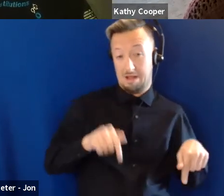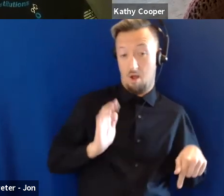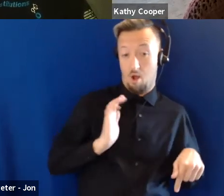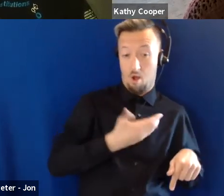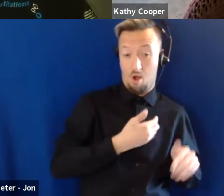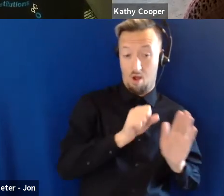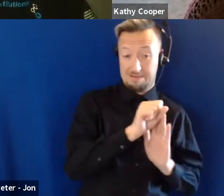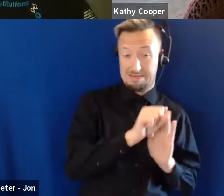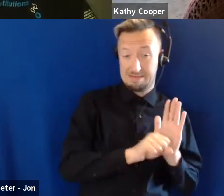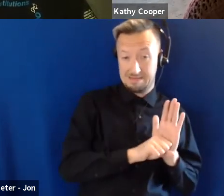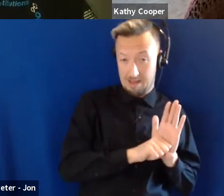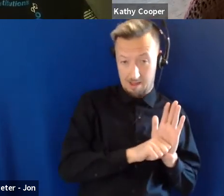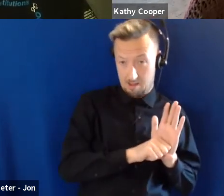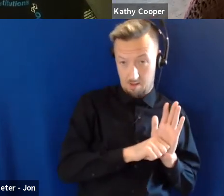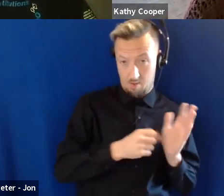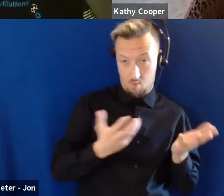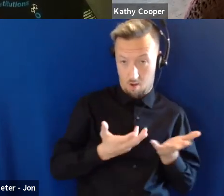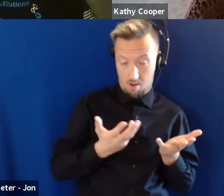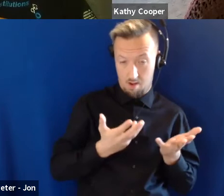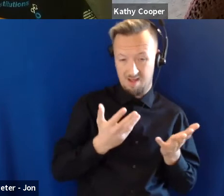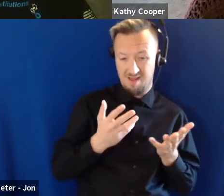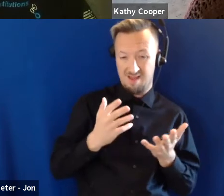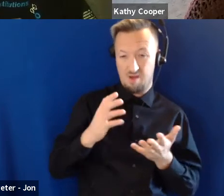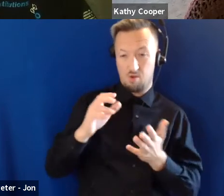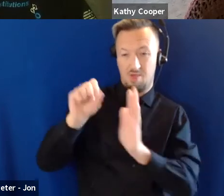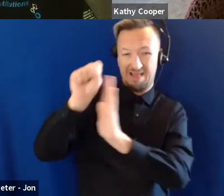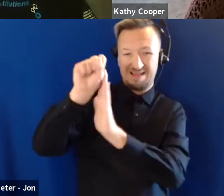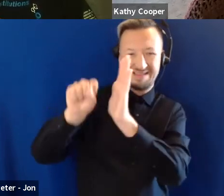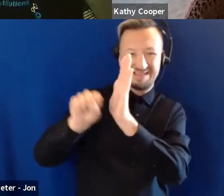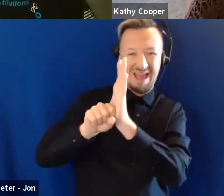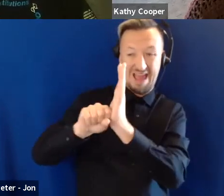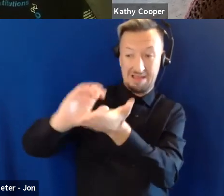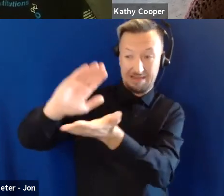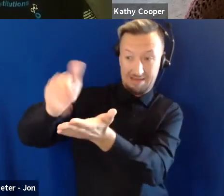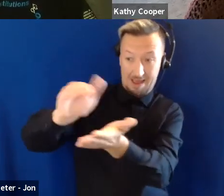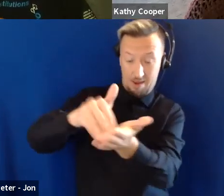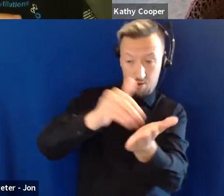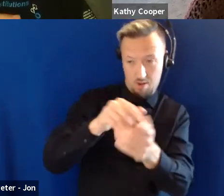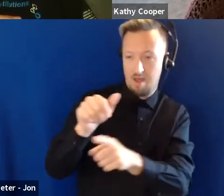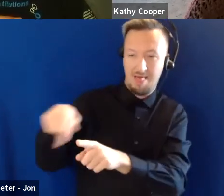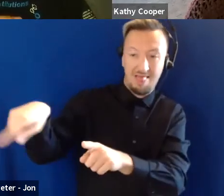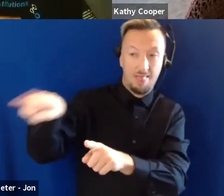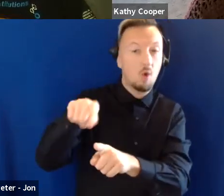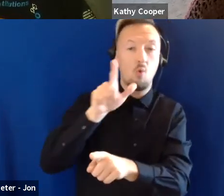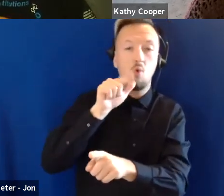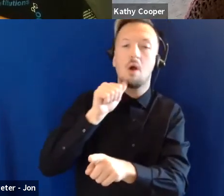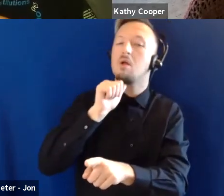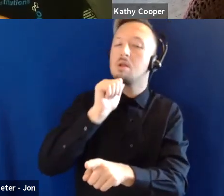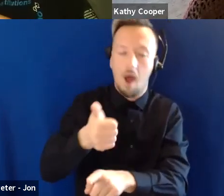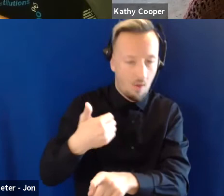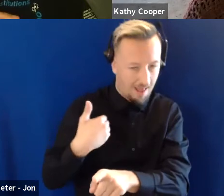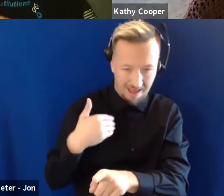they fill out all of they get the information from the state centers that don't receive Part C funding. And like I said, I think there's 4 of